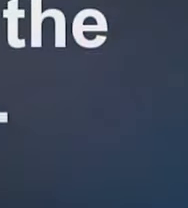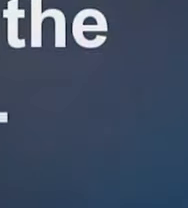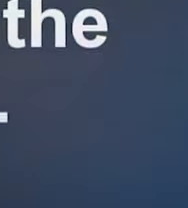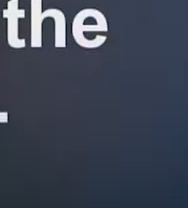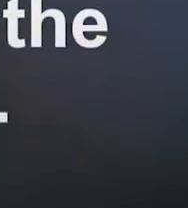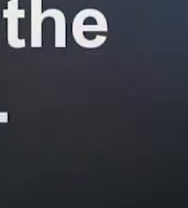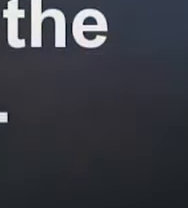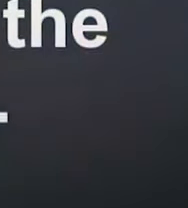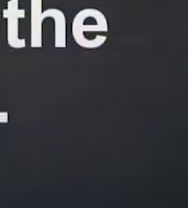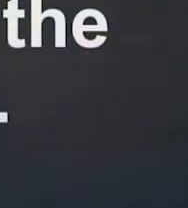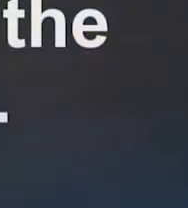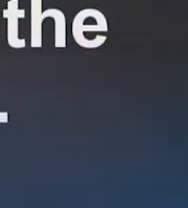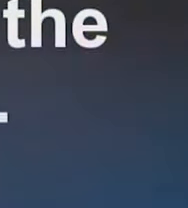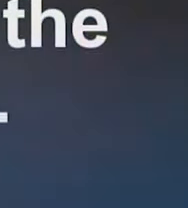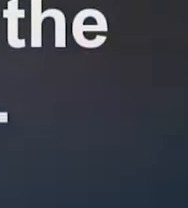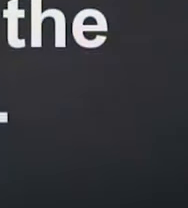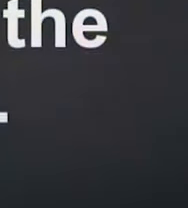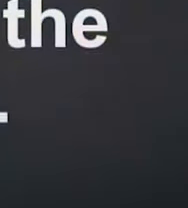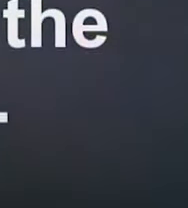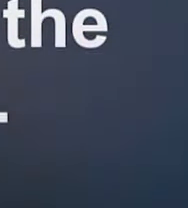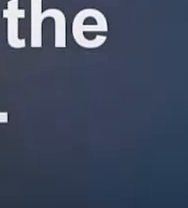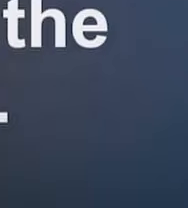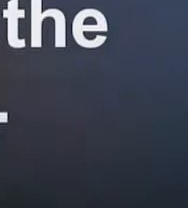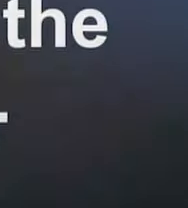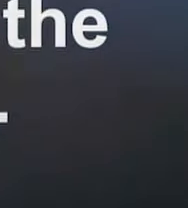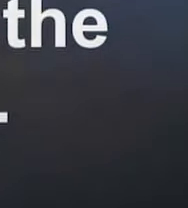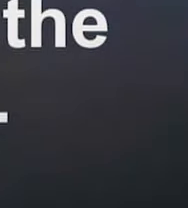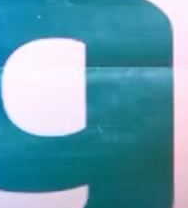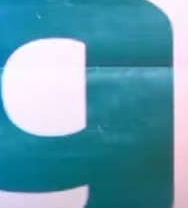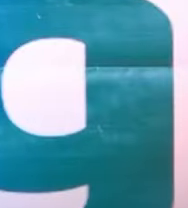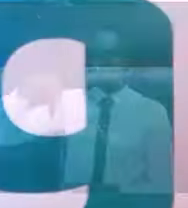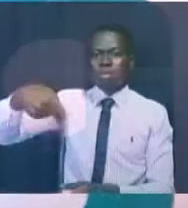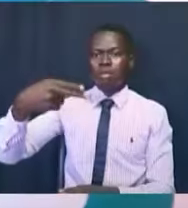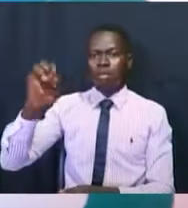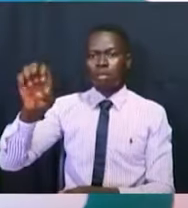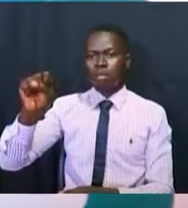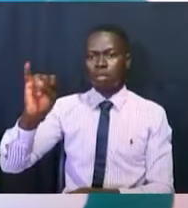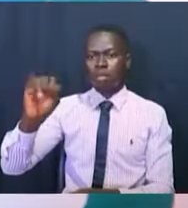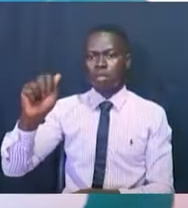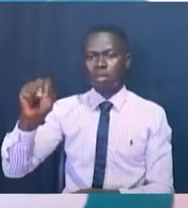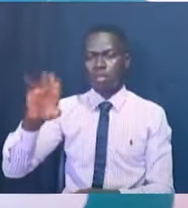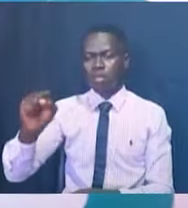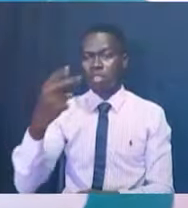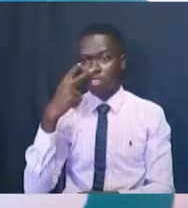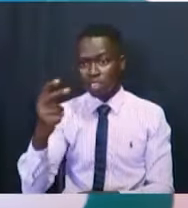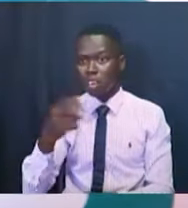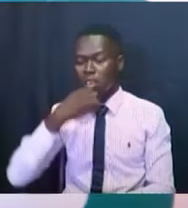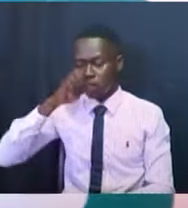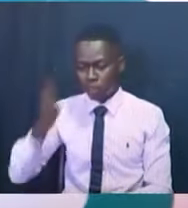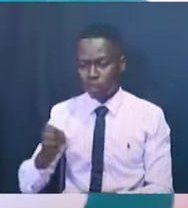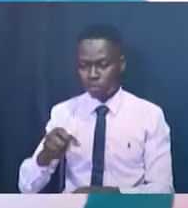as we launch out there into the deep. Ephesians chapter 4, looking at the manifestation of evil on this planet